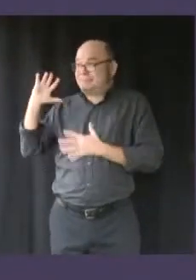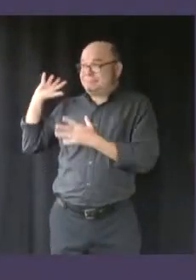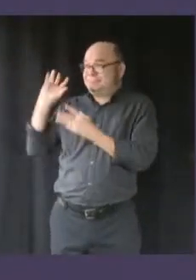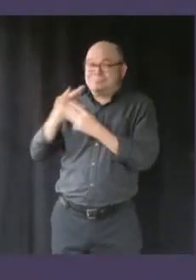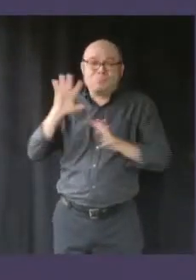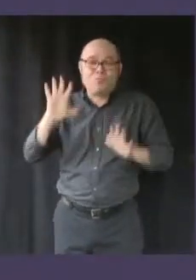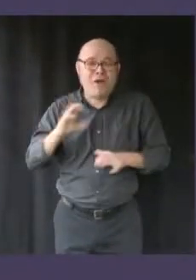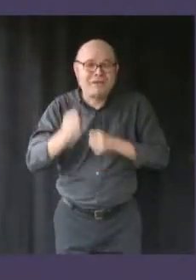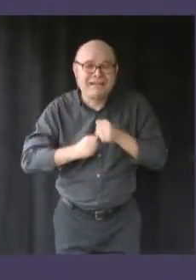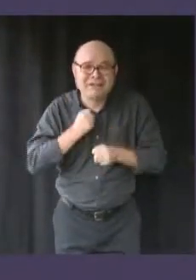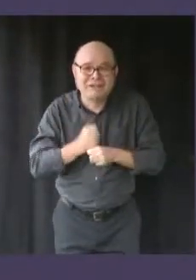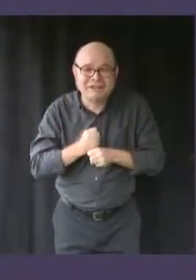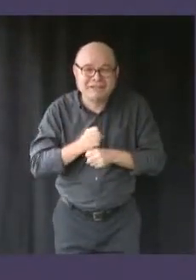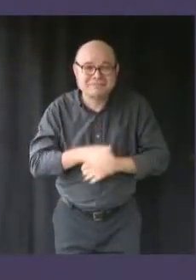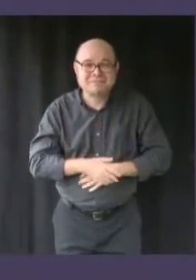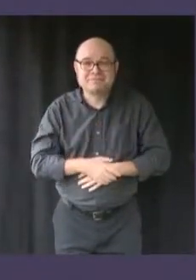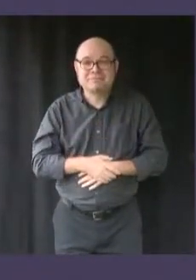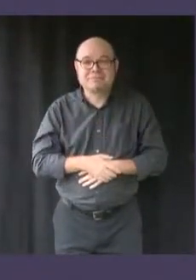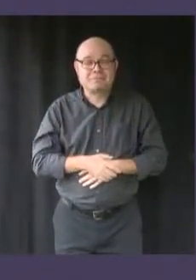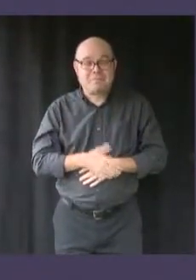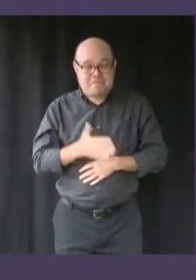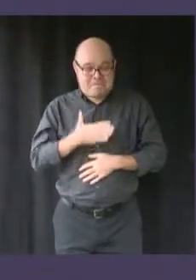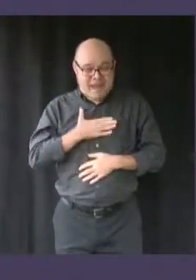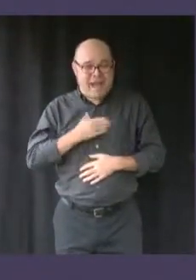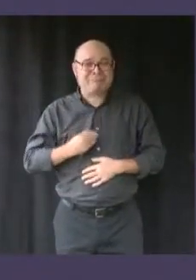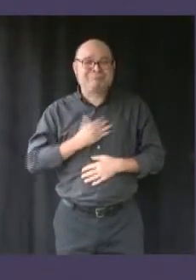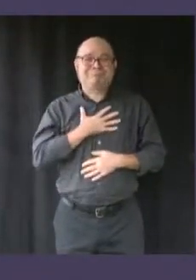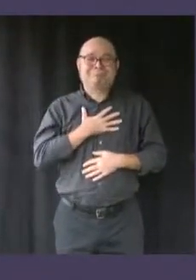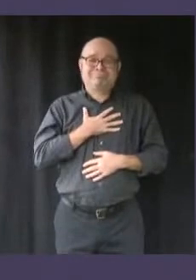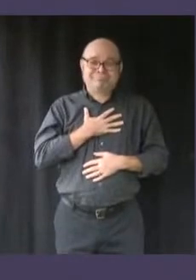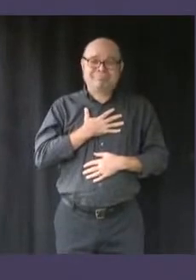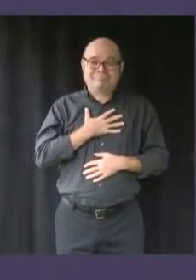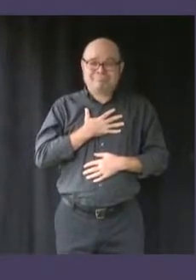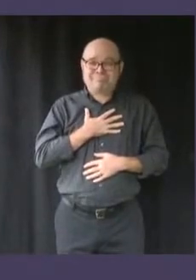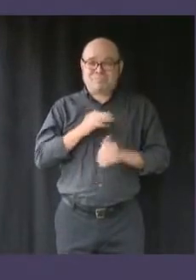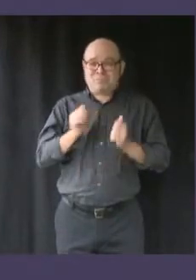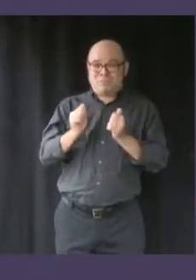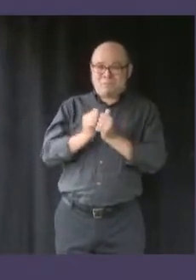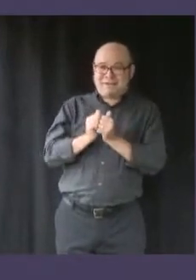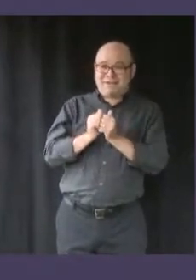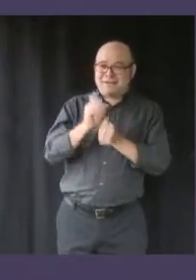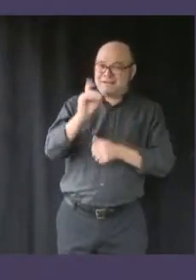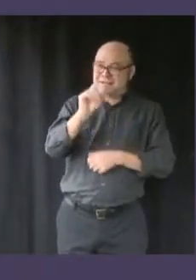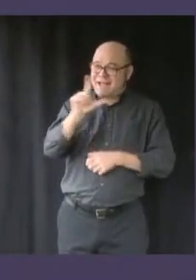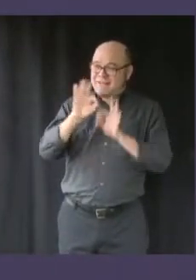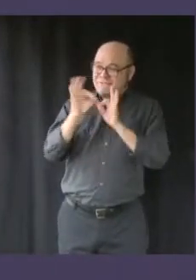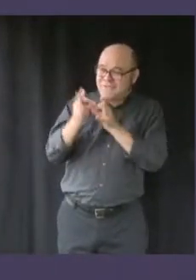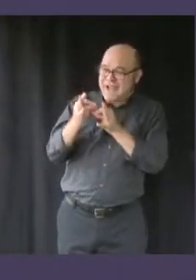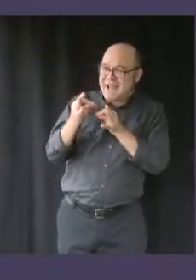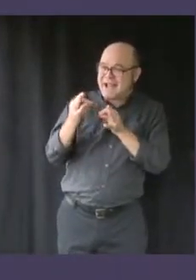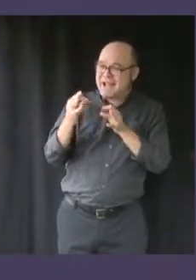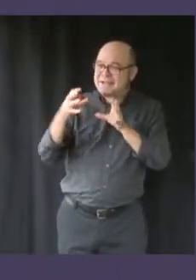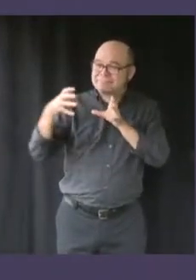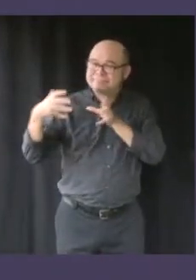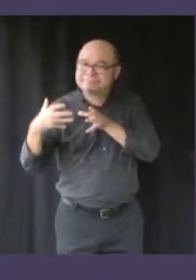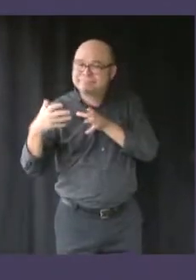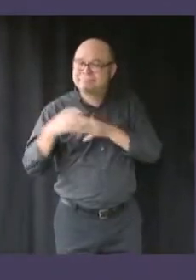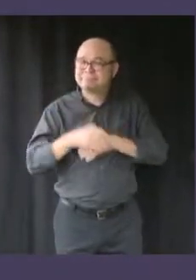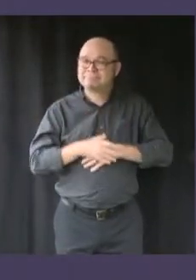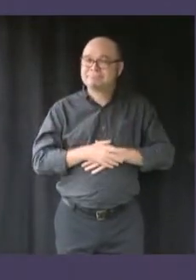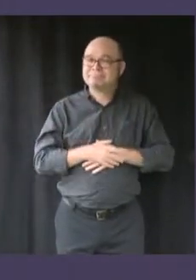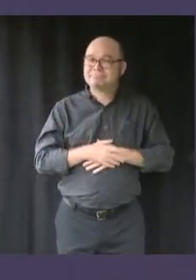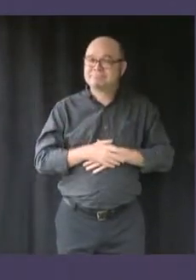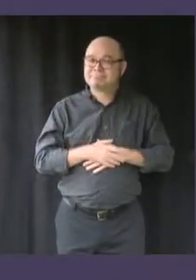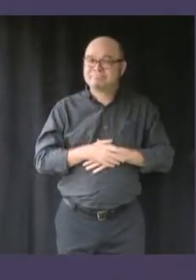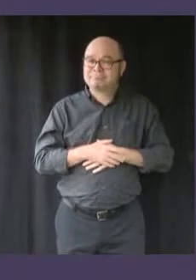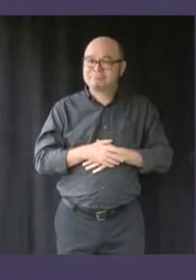opportunity to be with the Dodd family. Not only working for Chris Dodd,